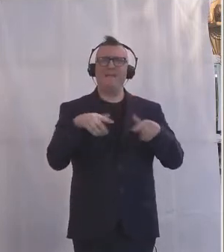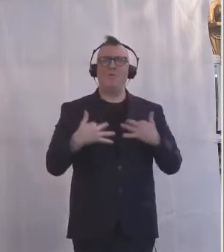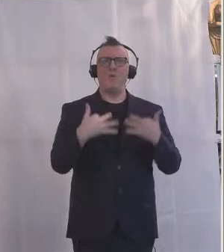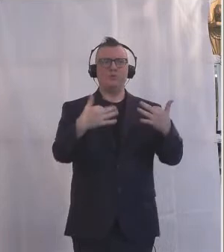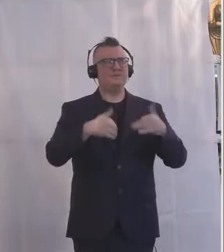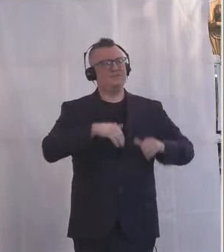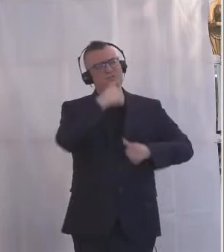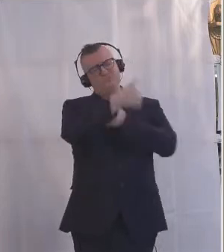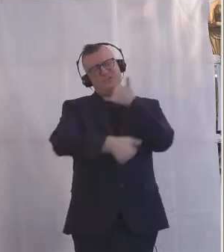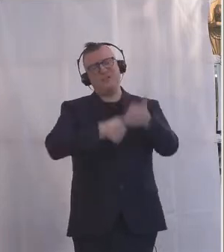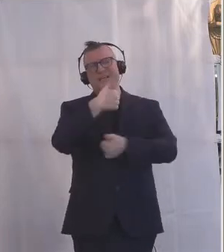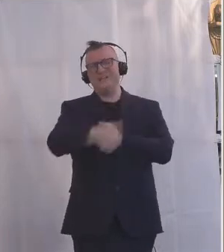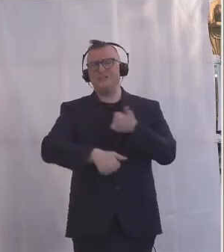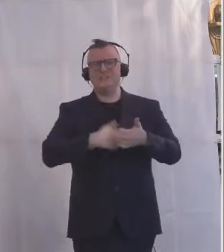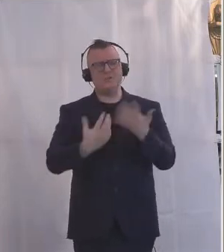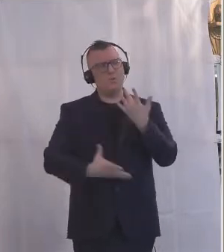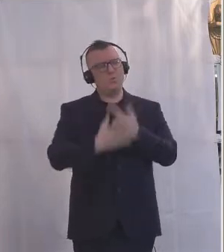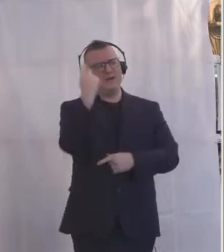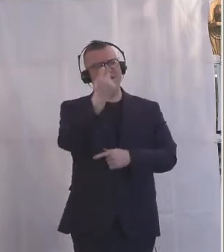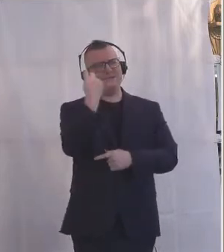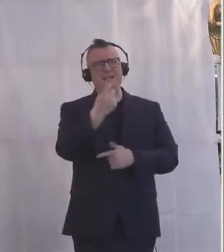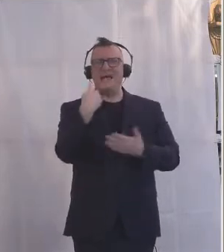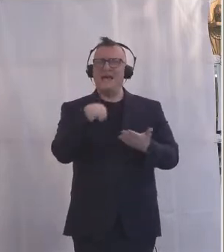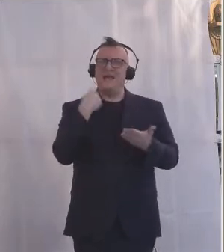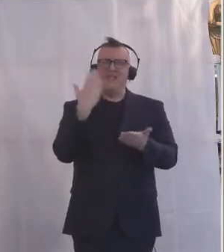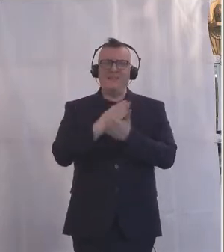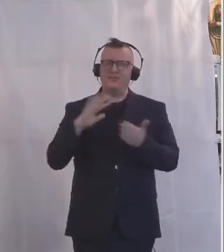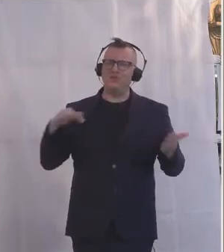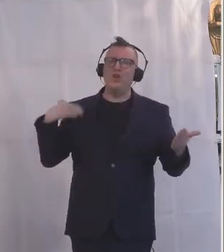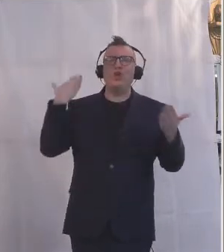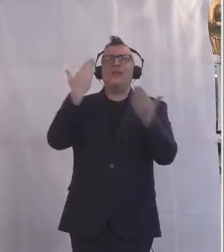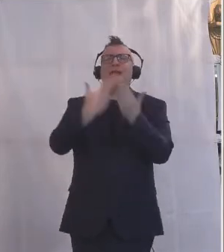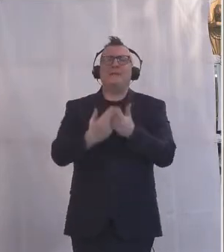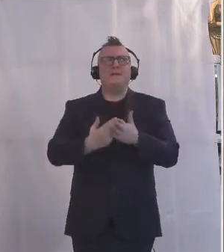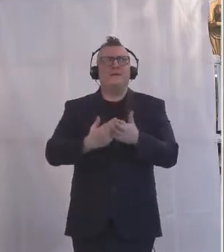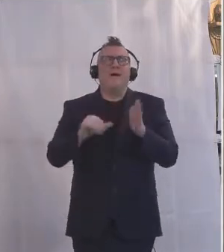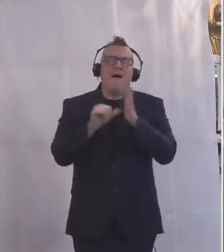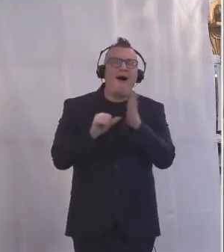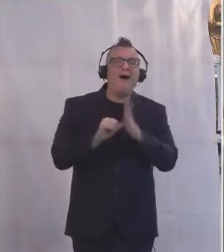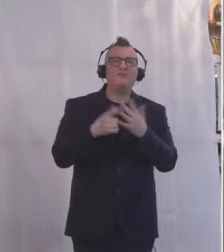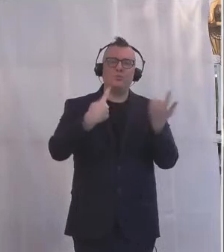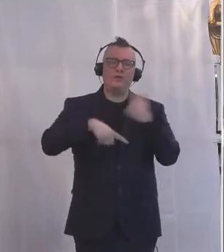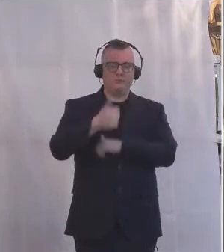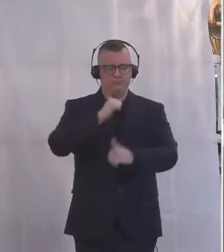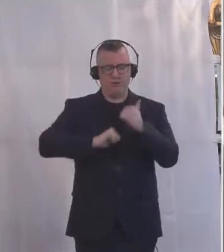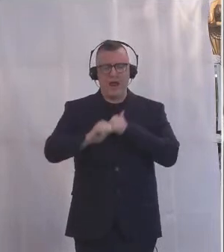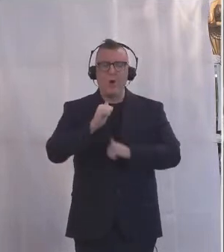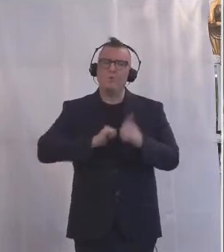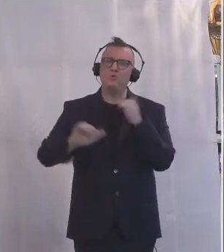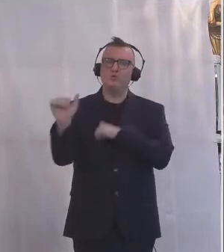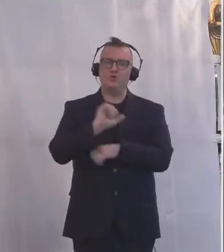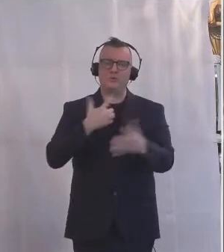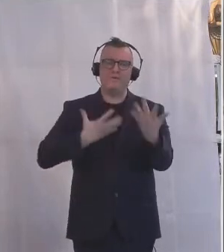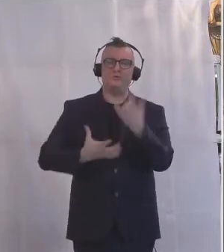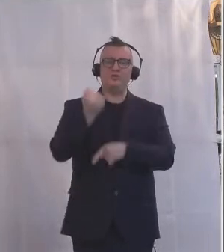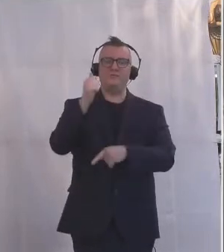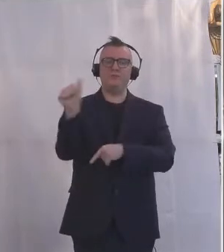It's been a massive journey, and just, yeah, I'm feeling super proud, and we should all feel really proud of what we've achieved. So thank you.